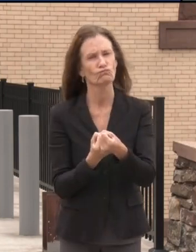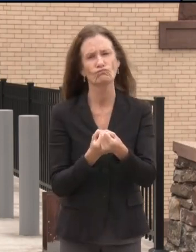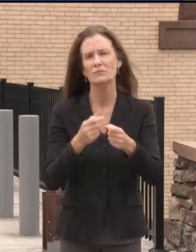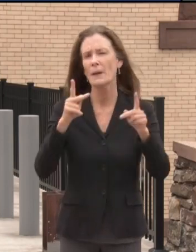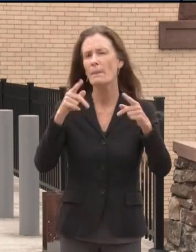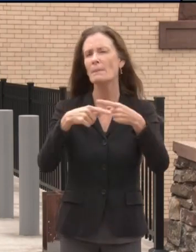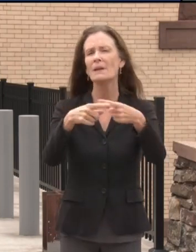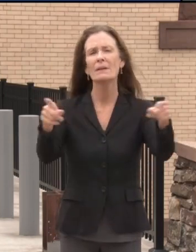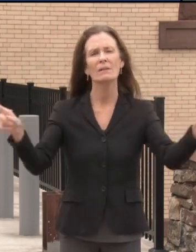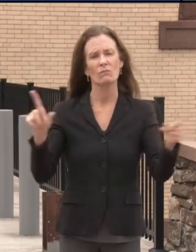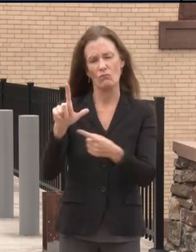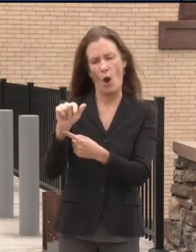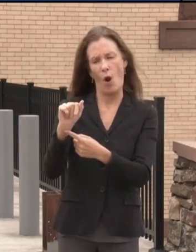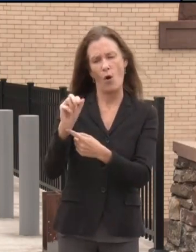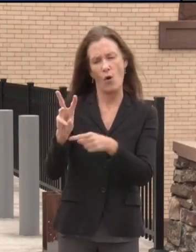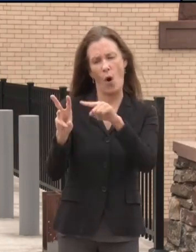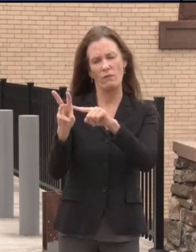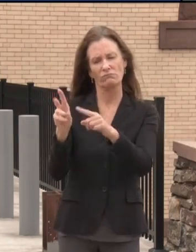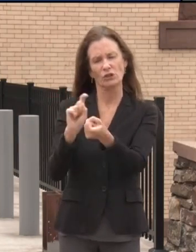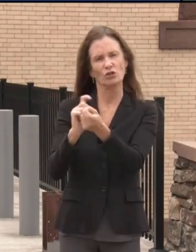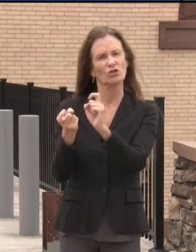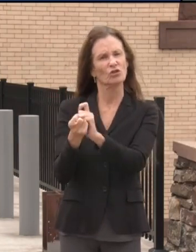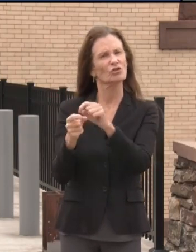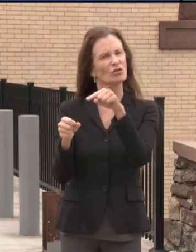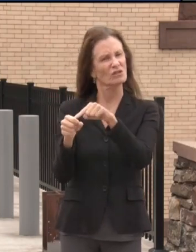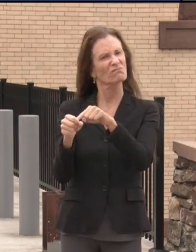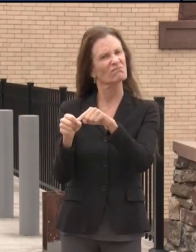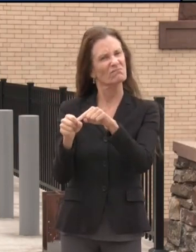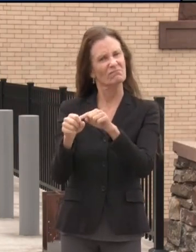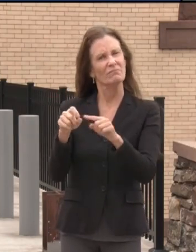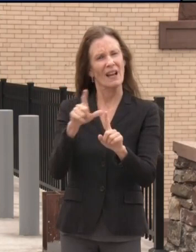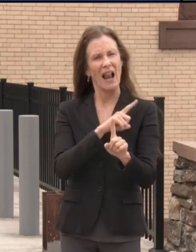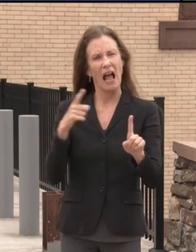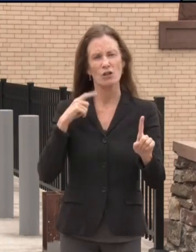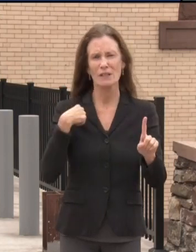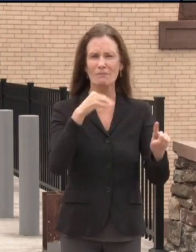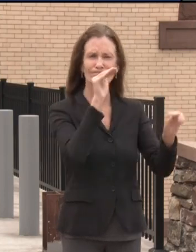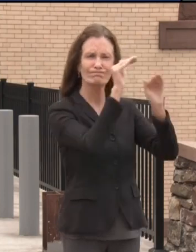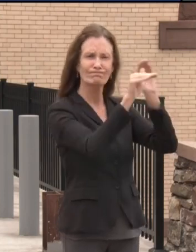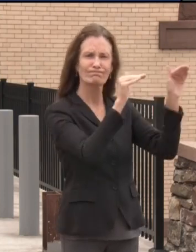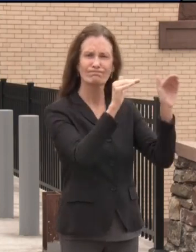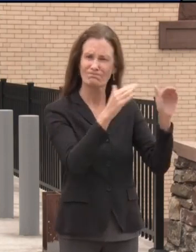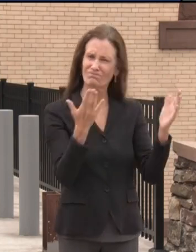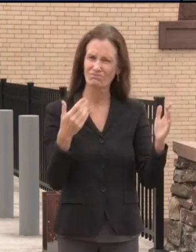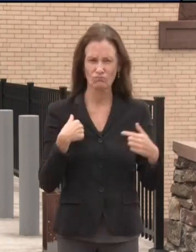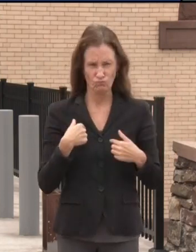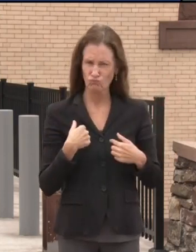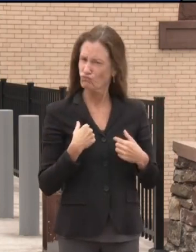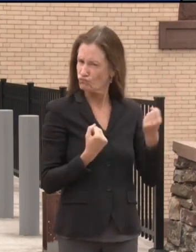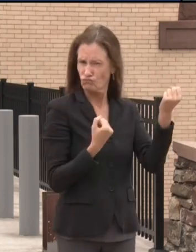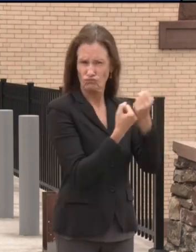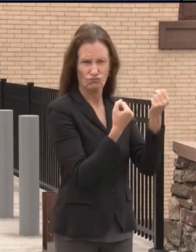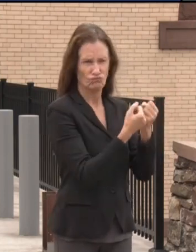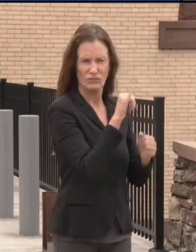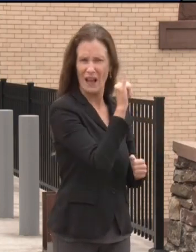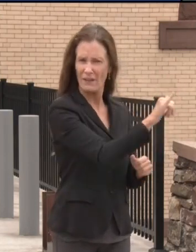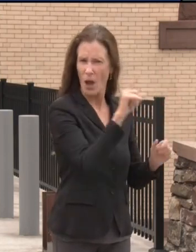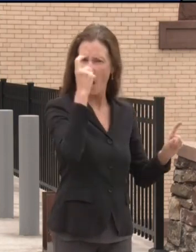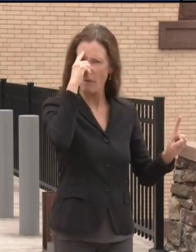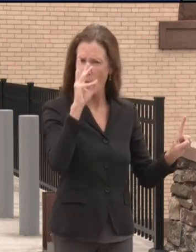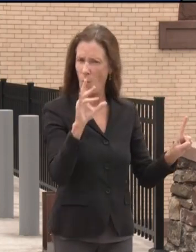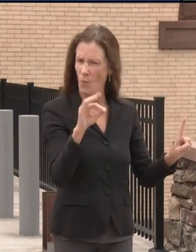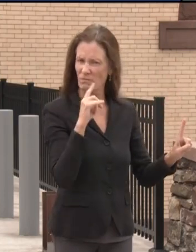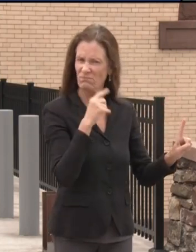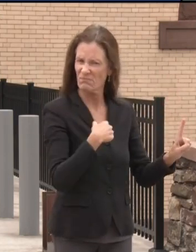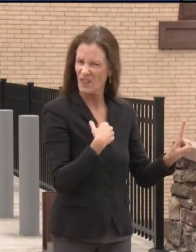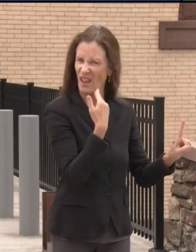legislation like the legislation that's offered here, but I want to thank Governor Wolf for utilizing the power of